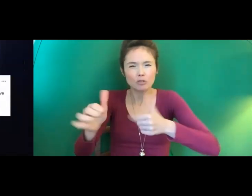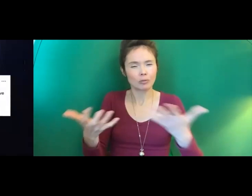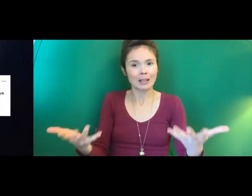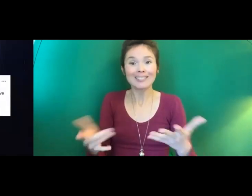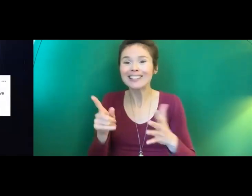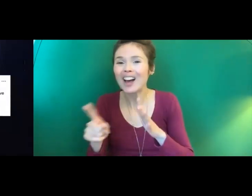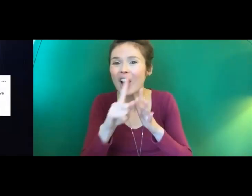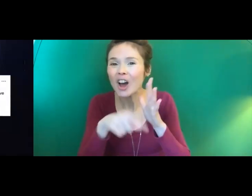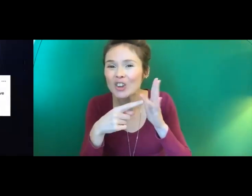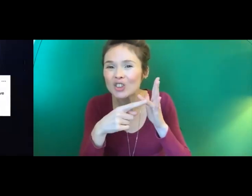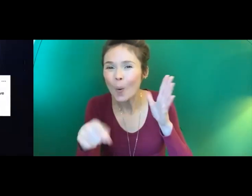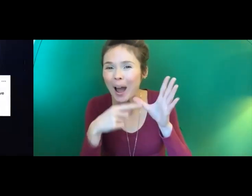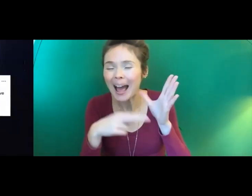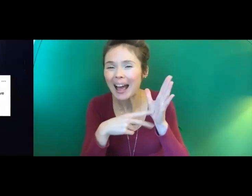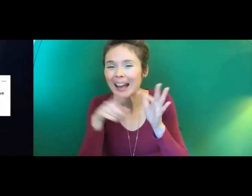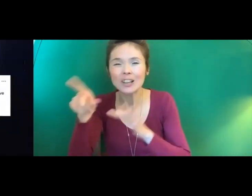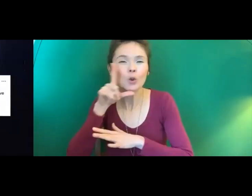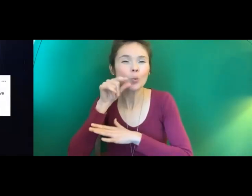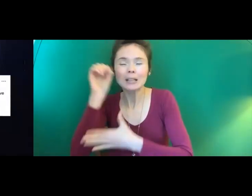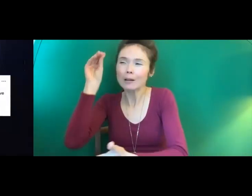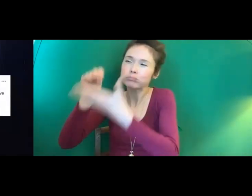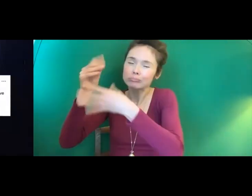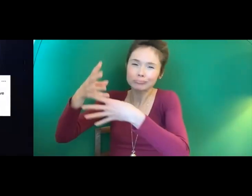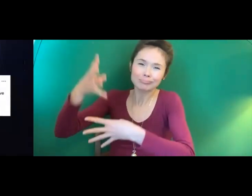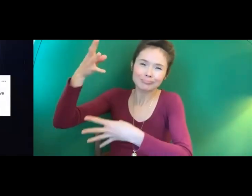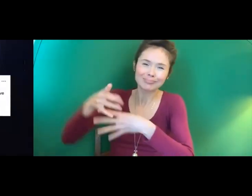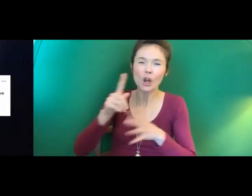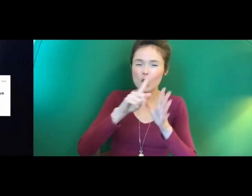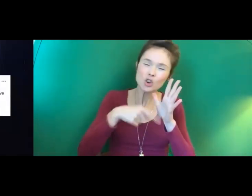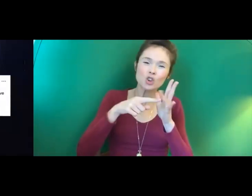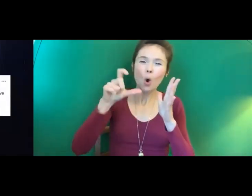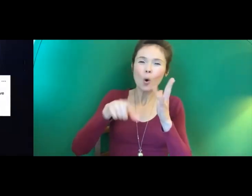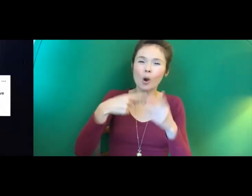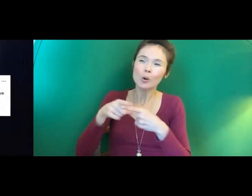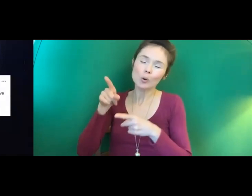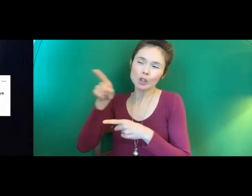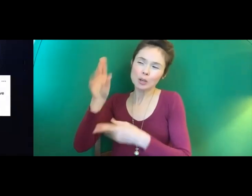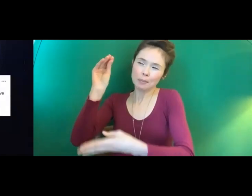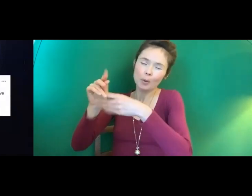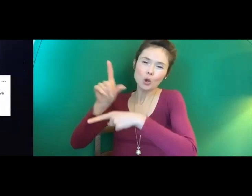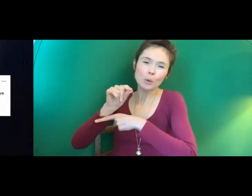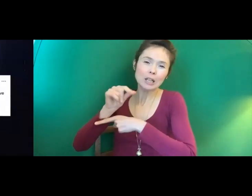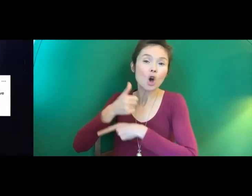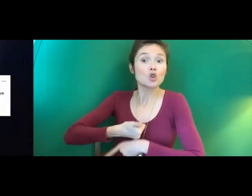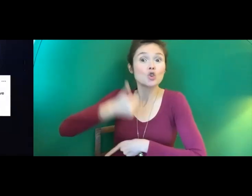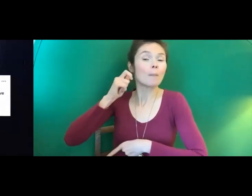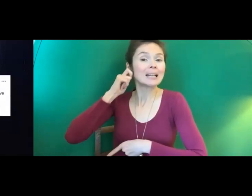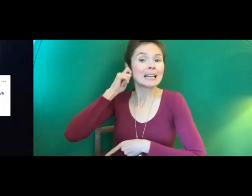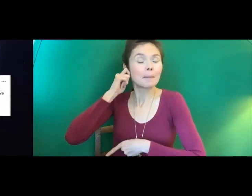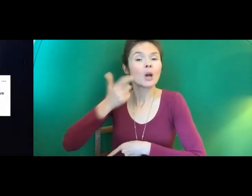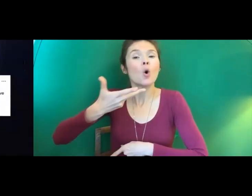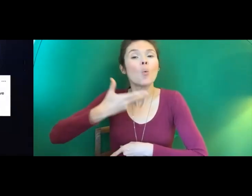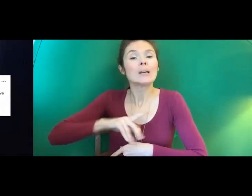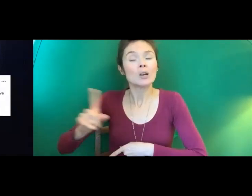Joanne started the conversation off on Twitter, Jo Cox, with one of her tips: disabled people in the planning process. What